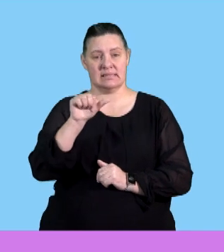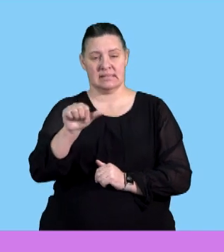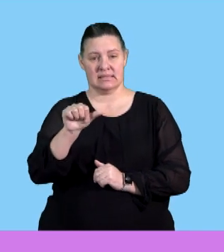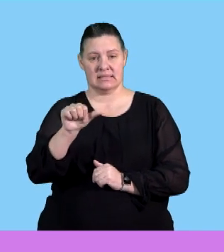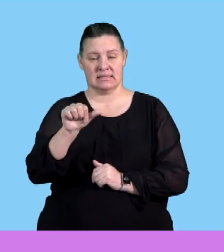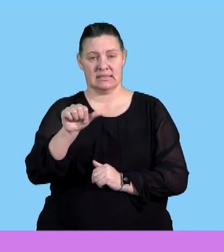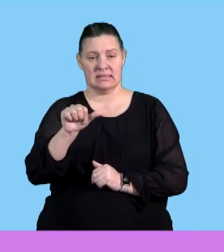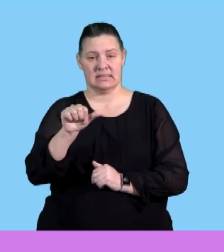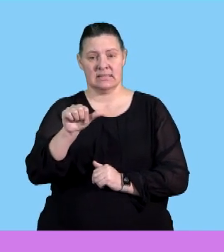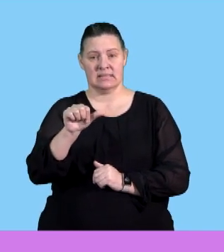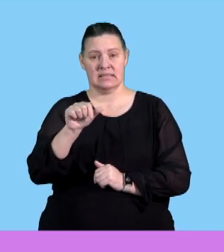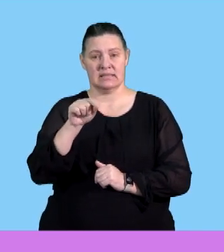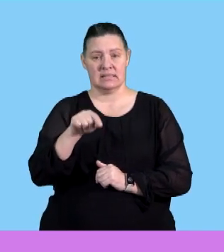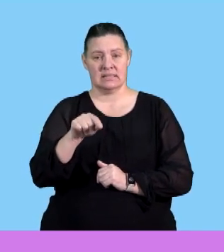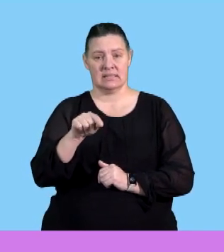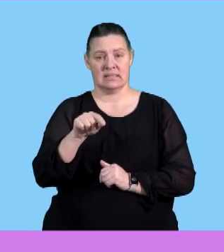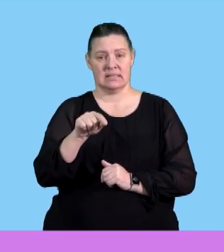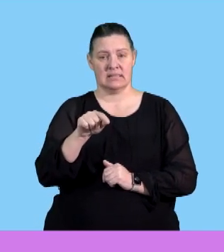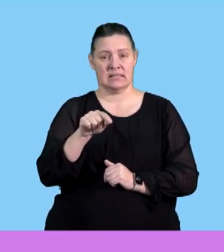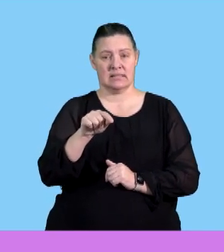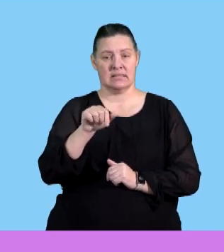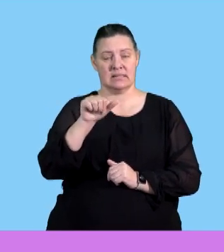166 Rand and